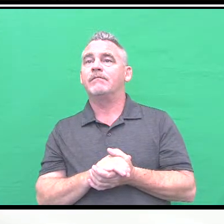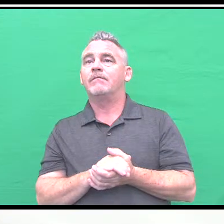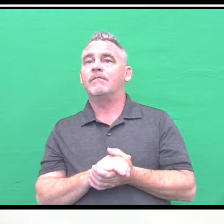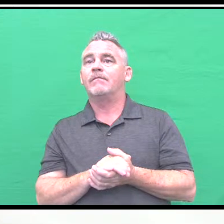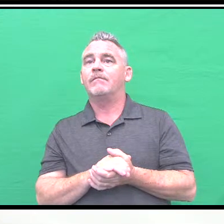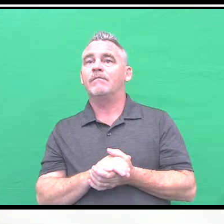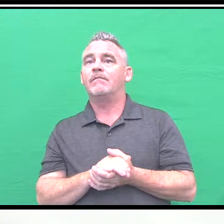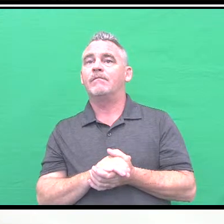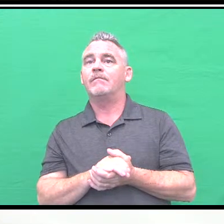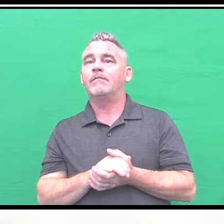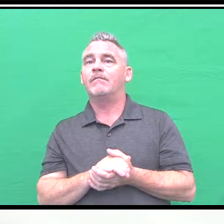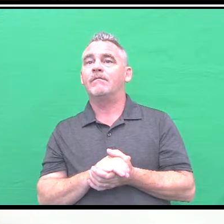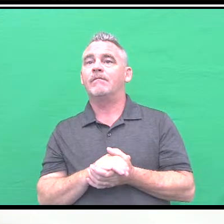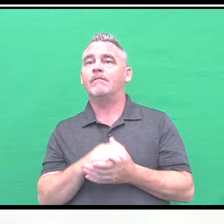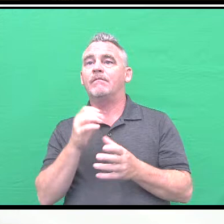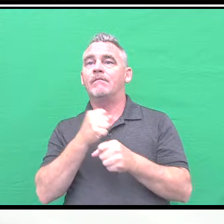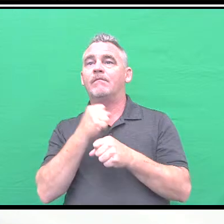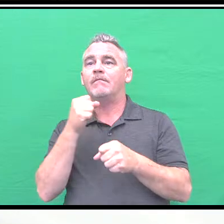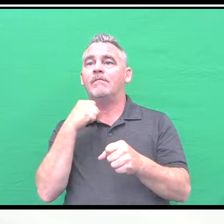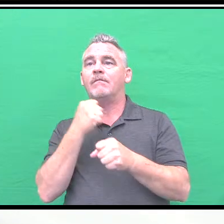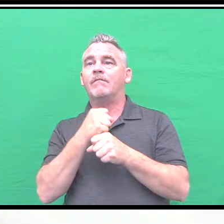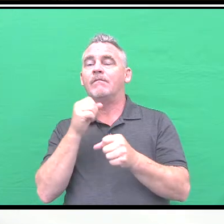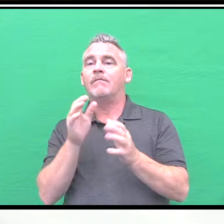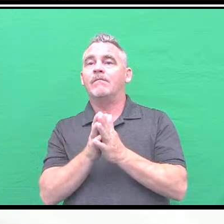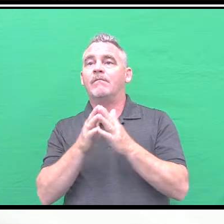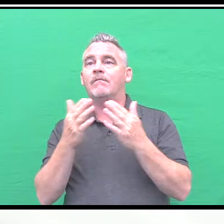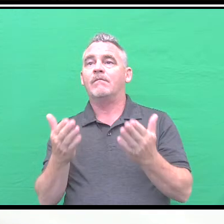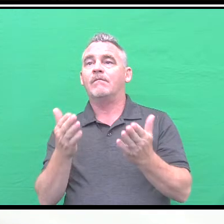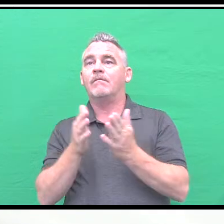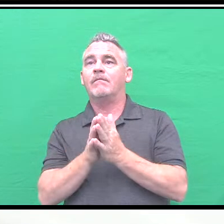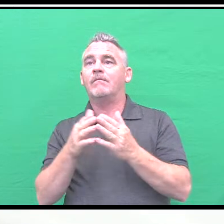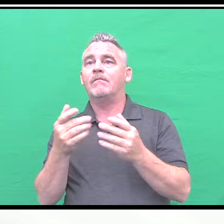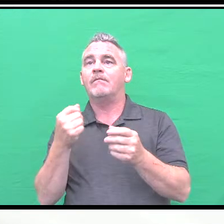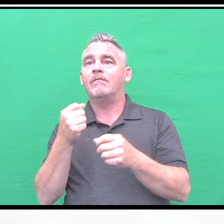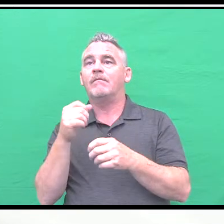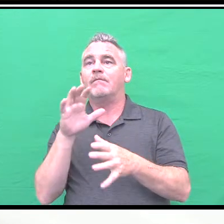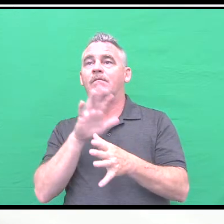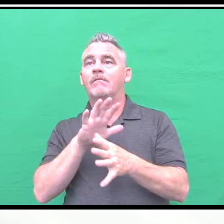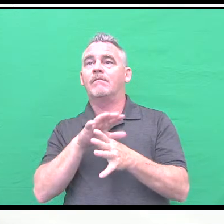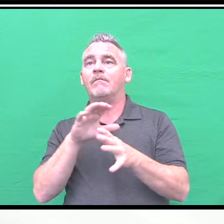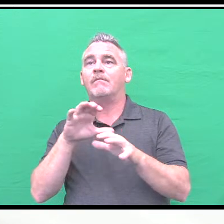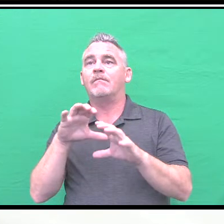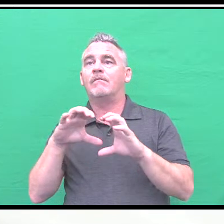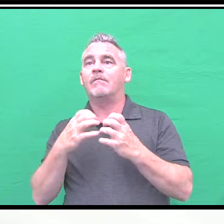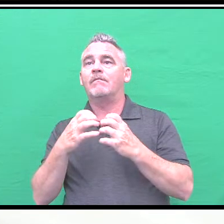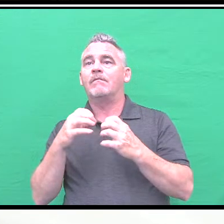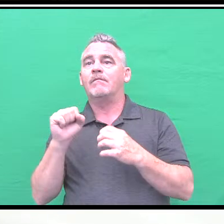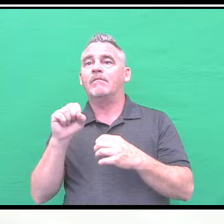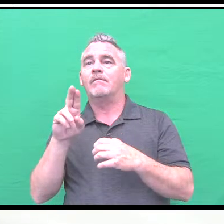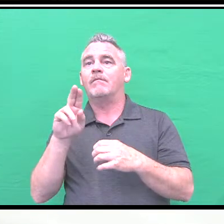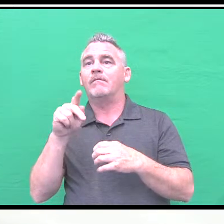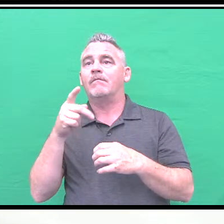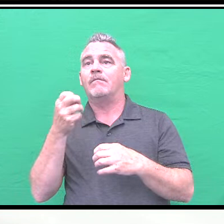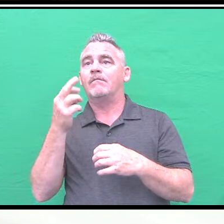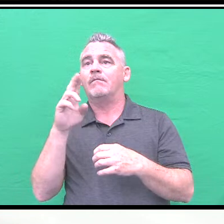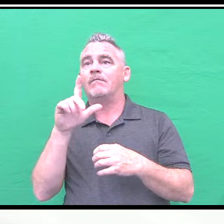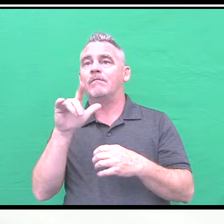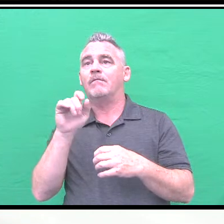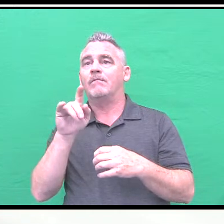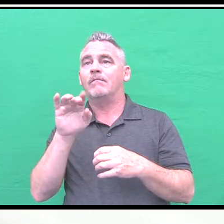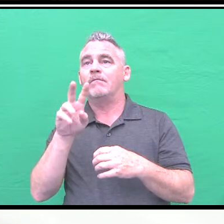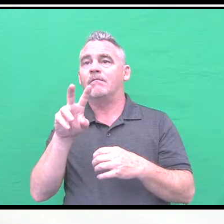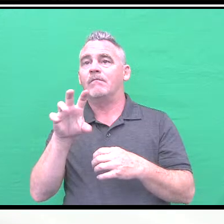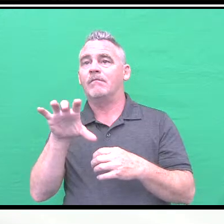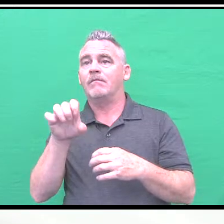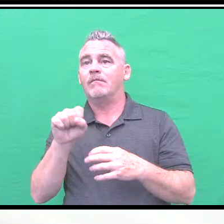Then our yearbook students have been working on their class superlatives and the yearbook. And there were lots of fun sections in